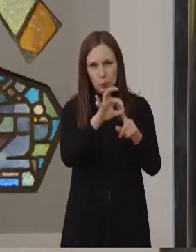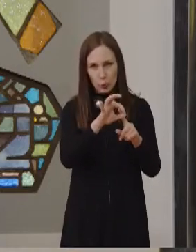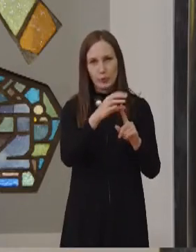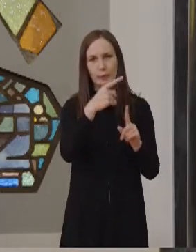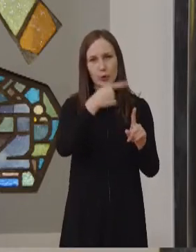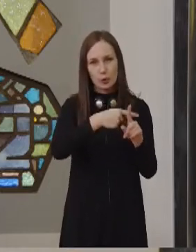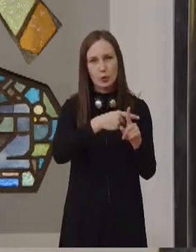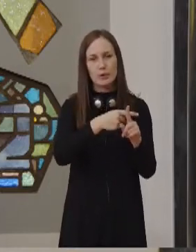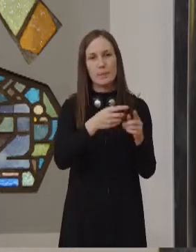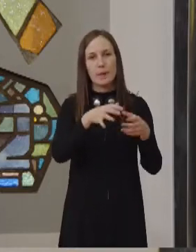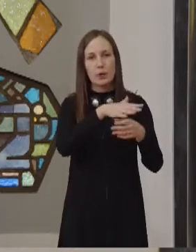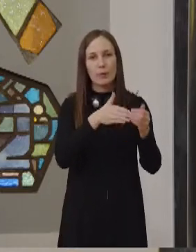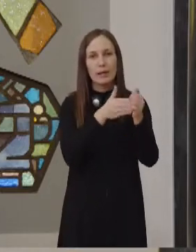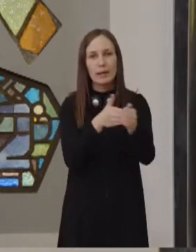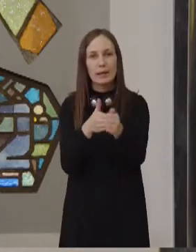LGBT